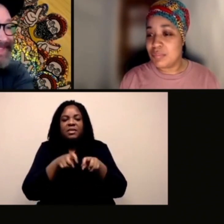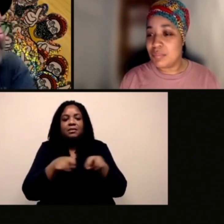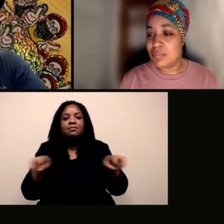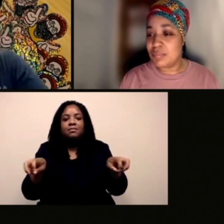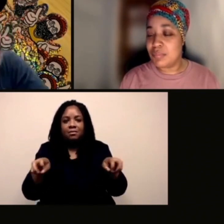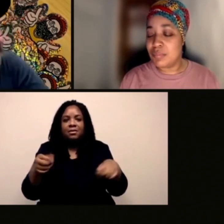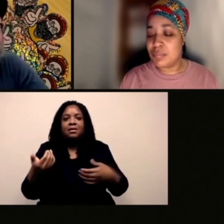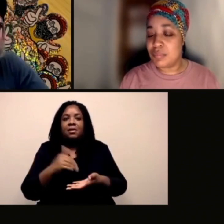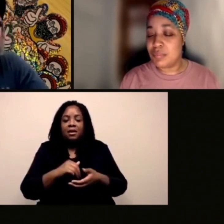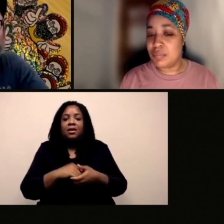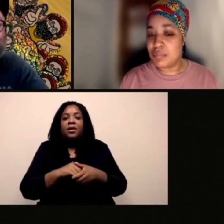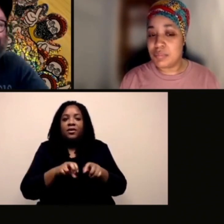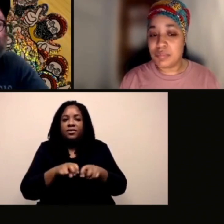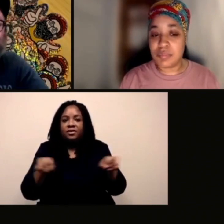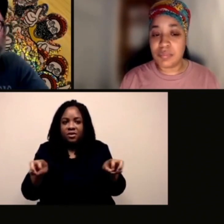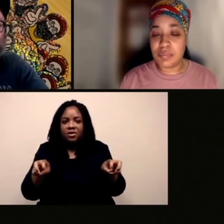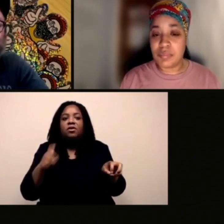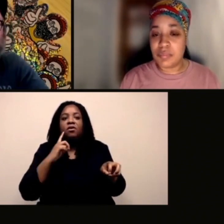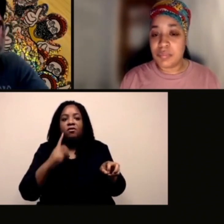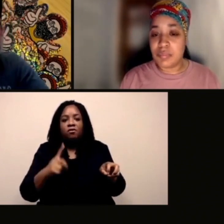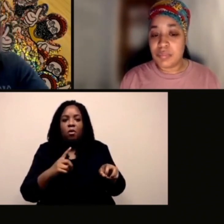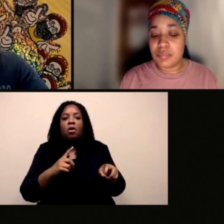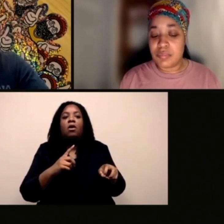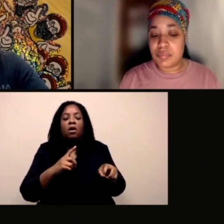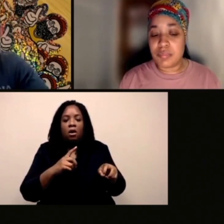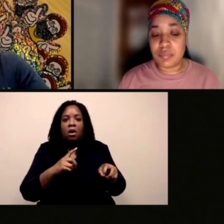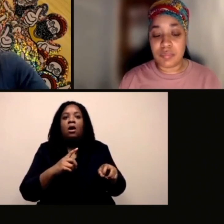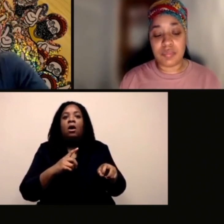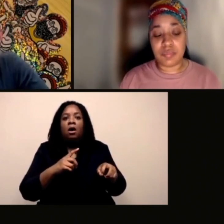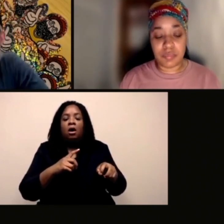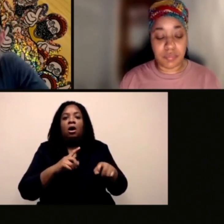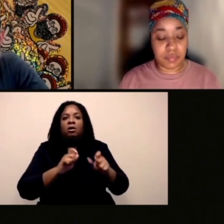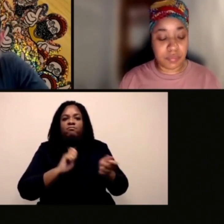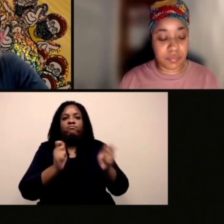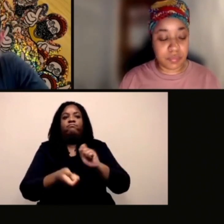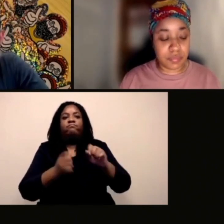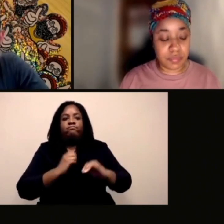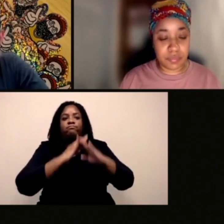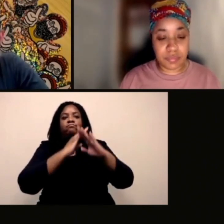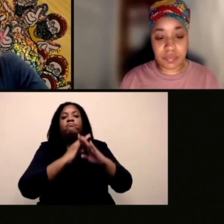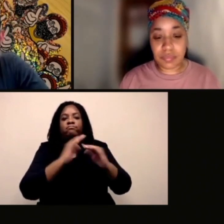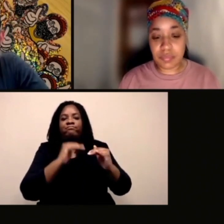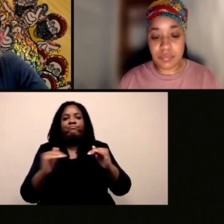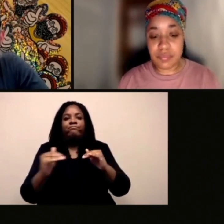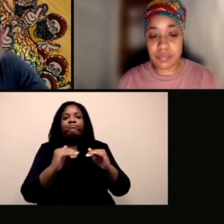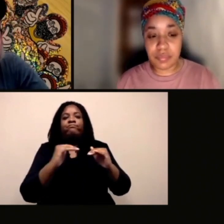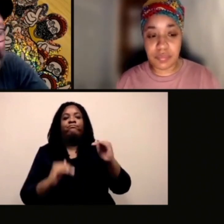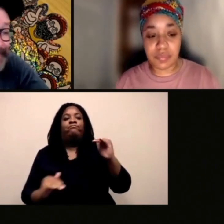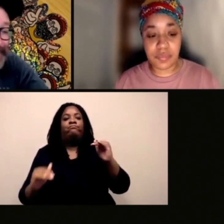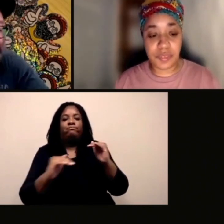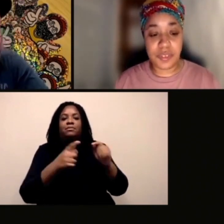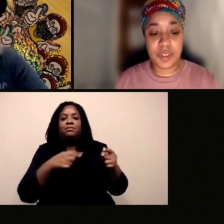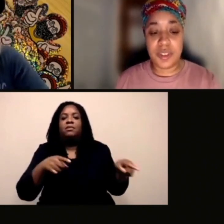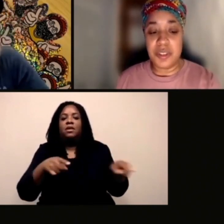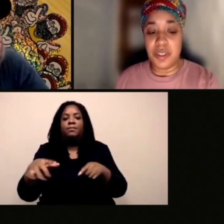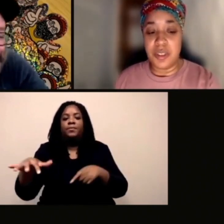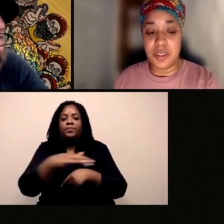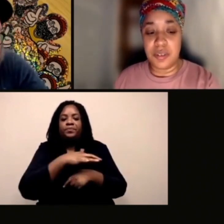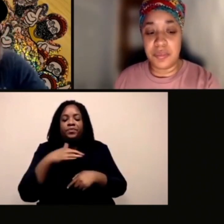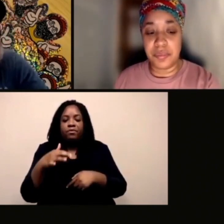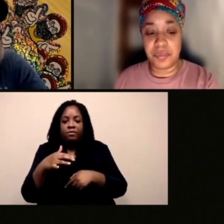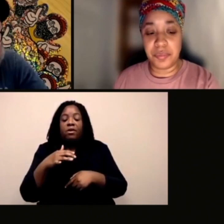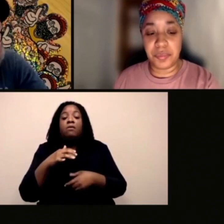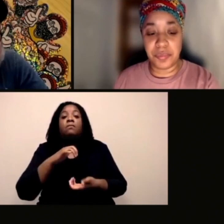on disrupting inequalities across the curriculum. I am joined this morning by